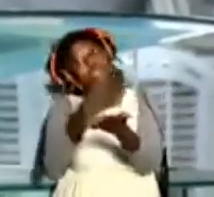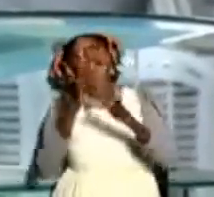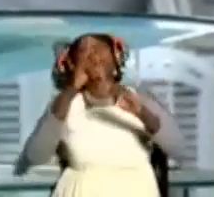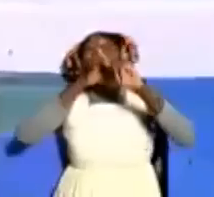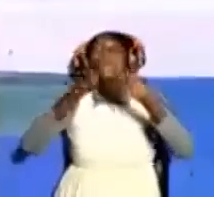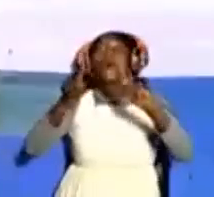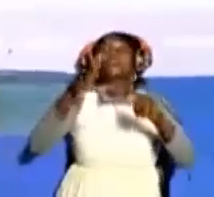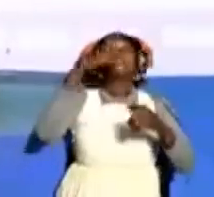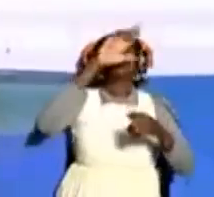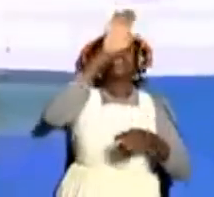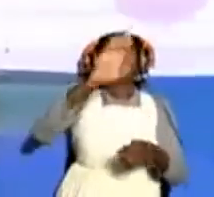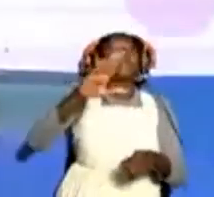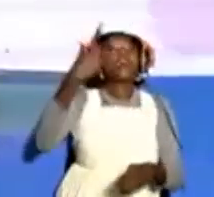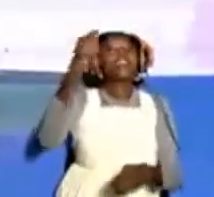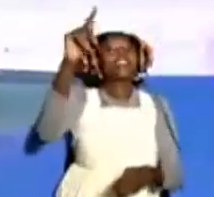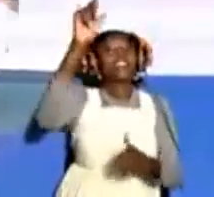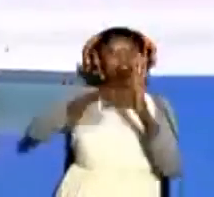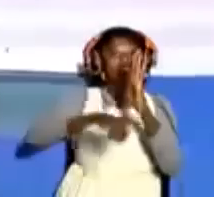Nevertheless,